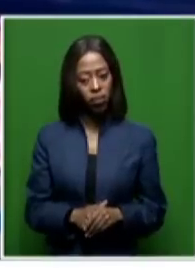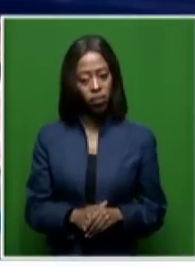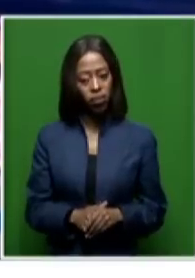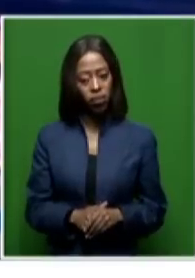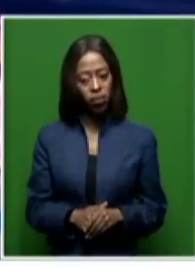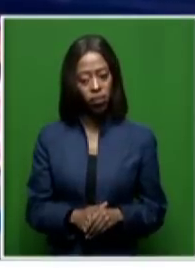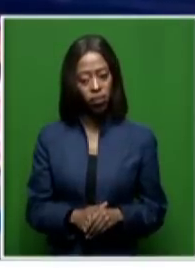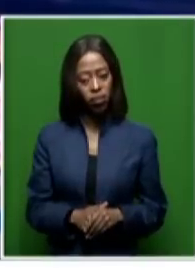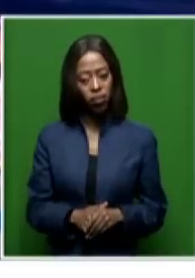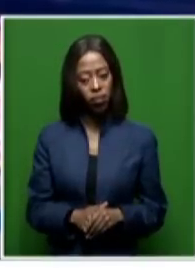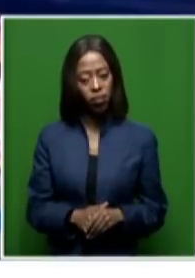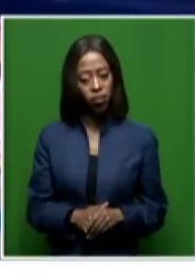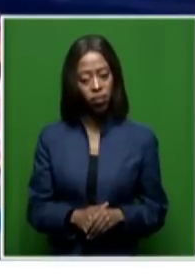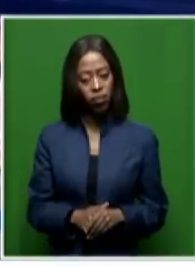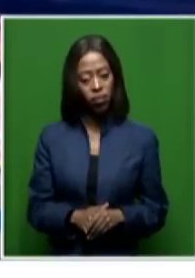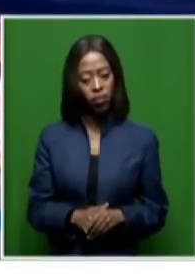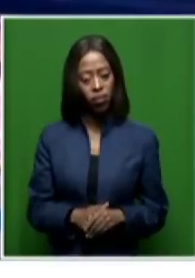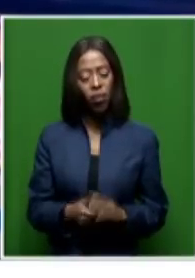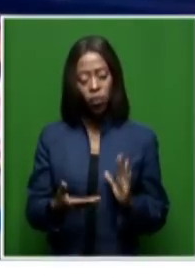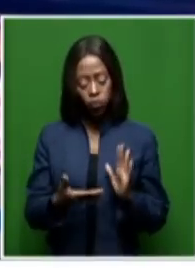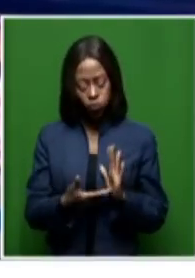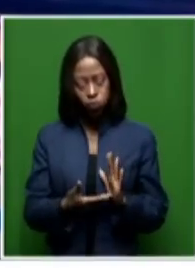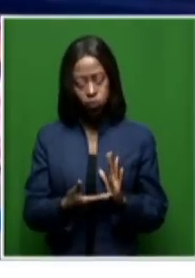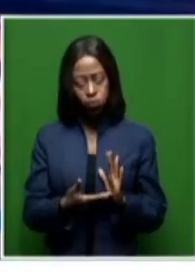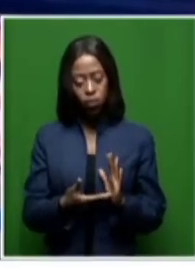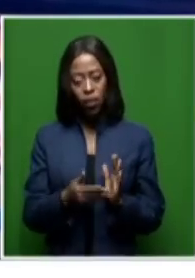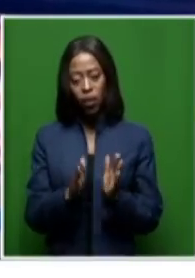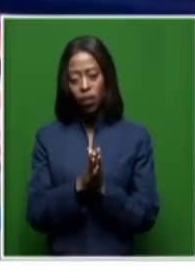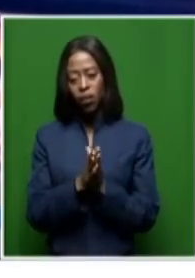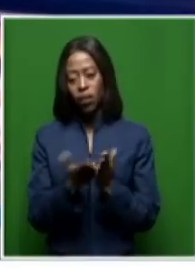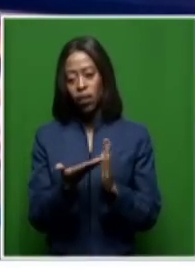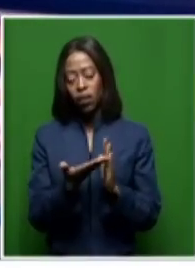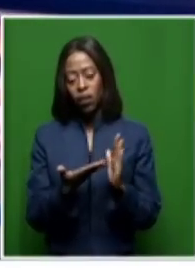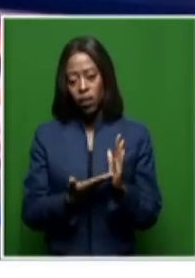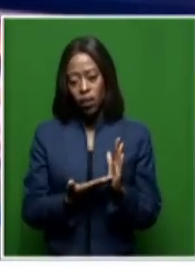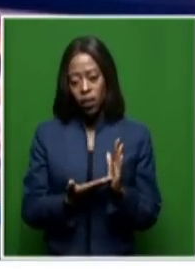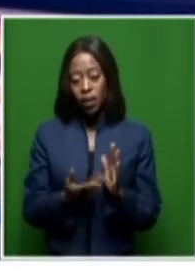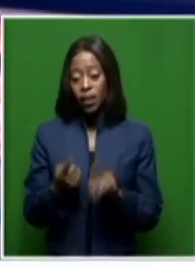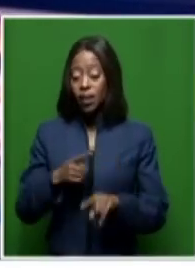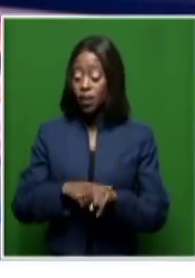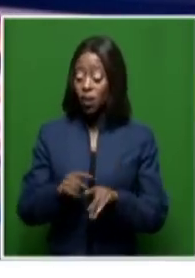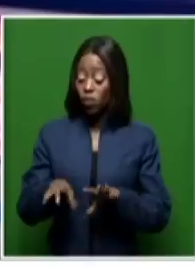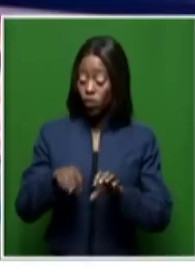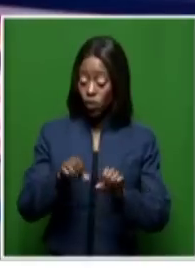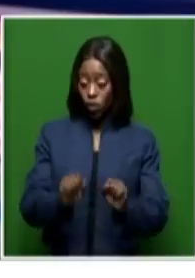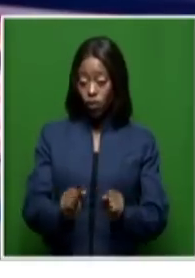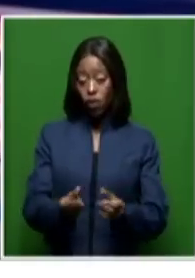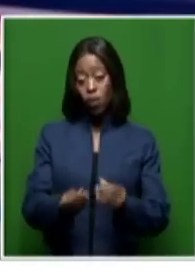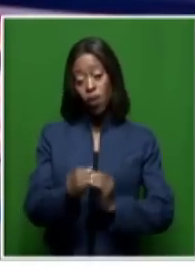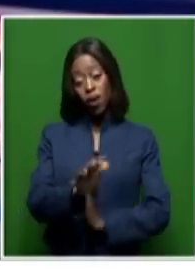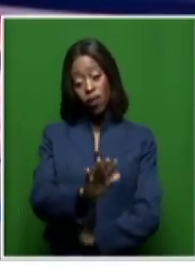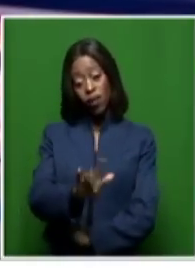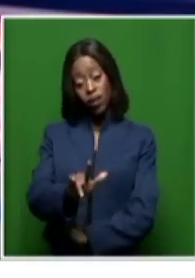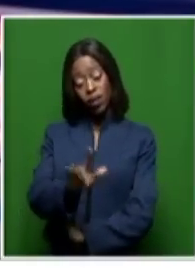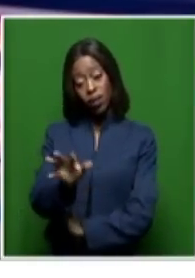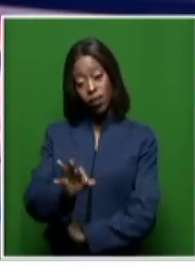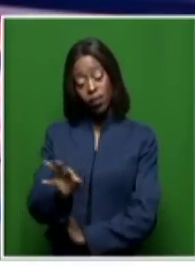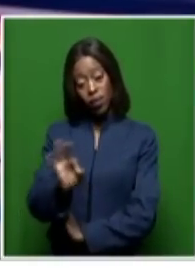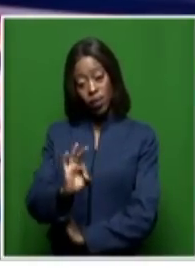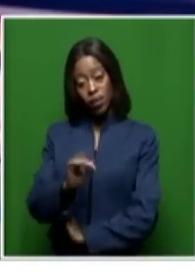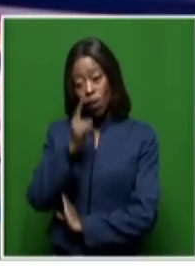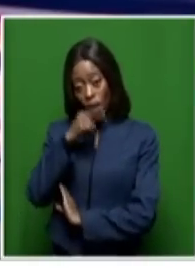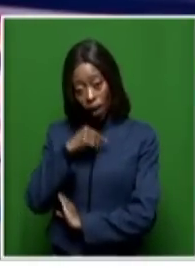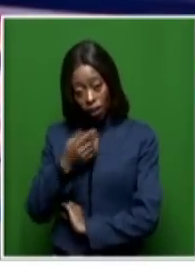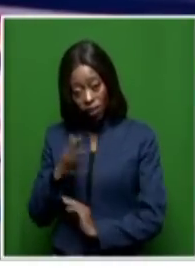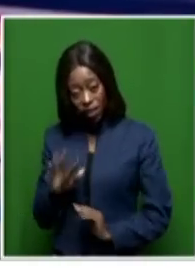is accounted for in our manifesto. When we came into power and we got 57%, what did we say to our people? Did we lie to